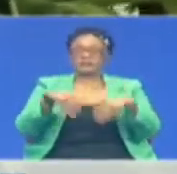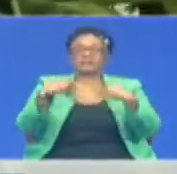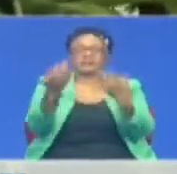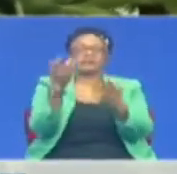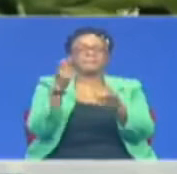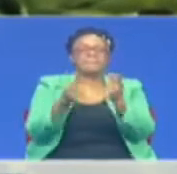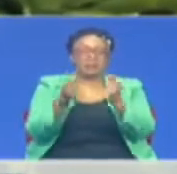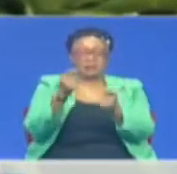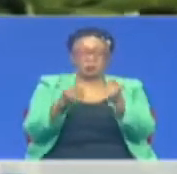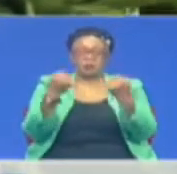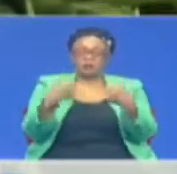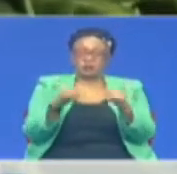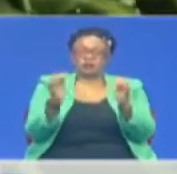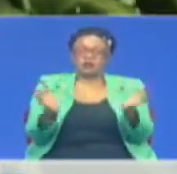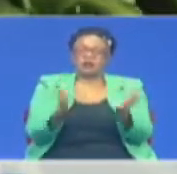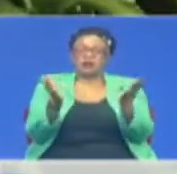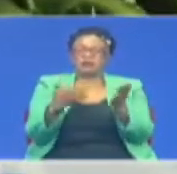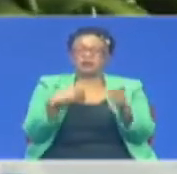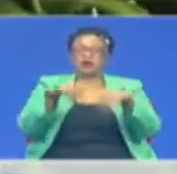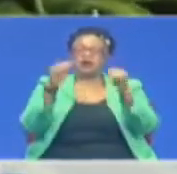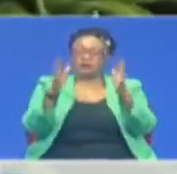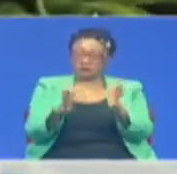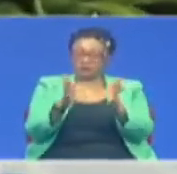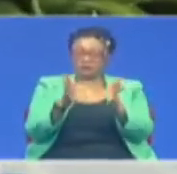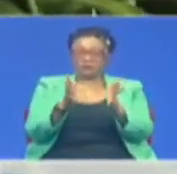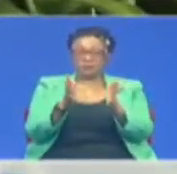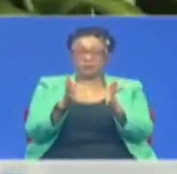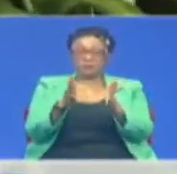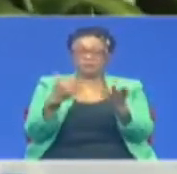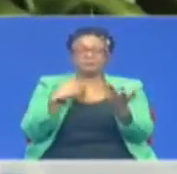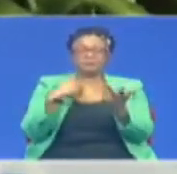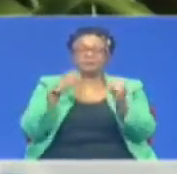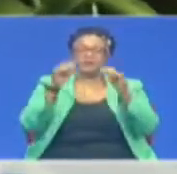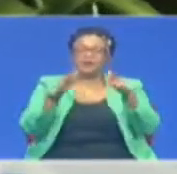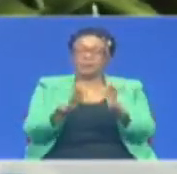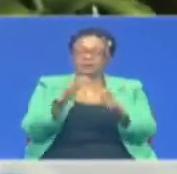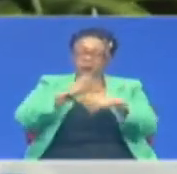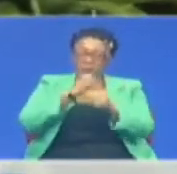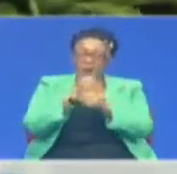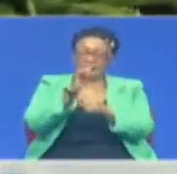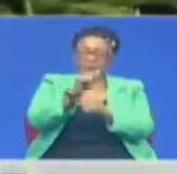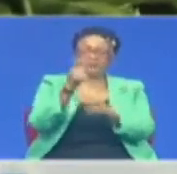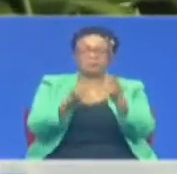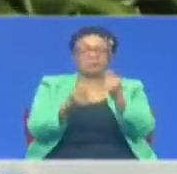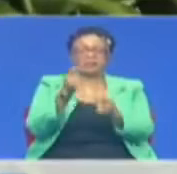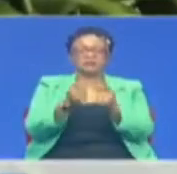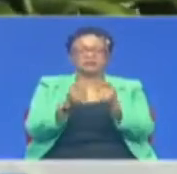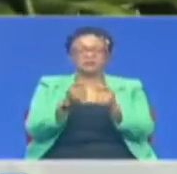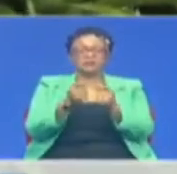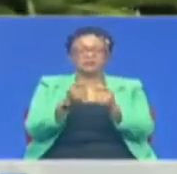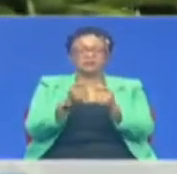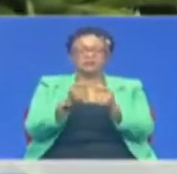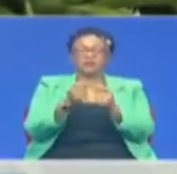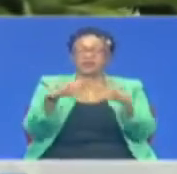are trying to encourage our officers here to encourage farmers to produce that milk, consume for the family use, and then so take it.